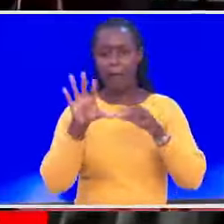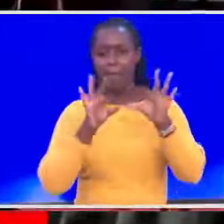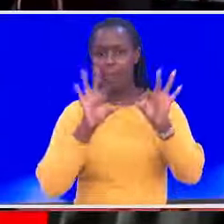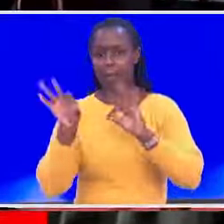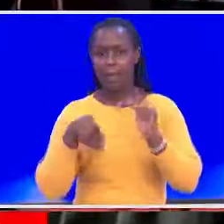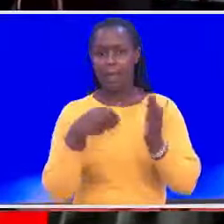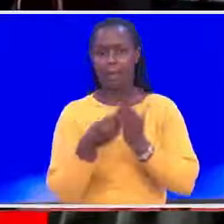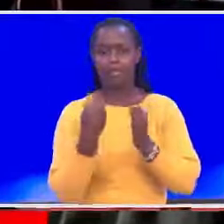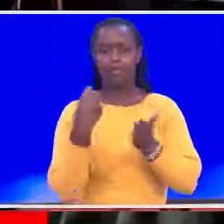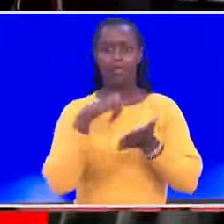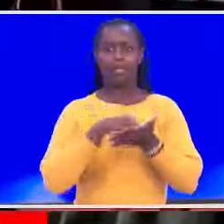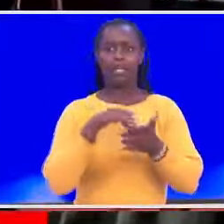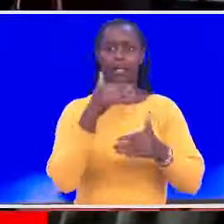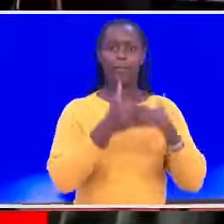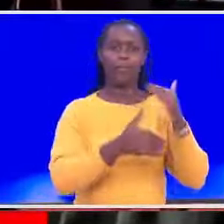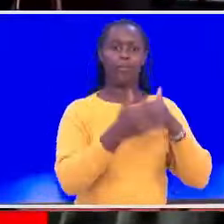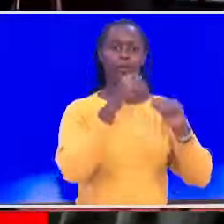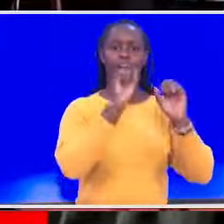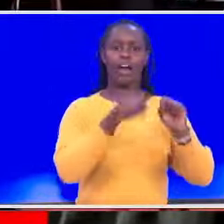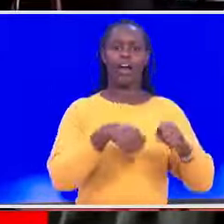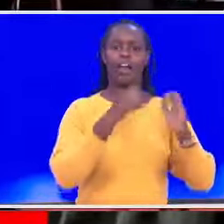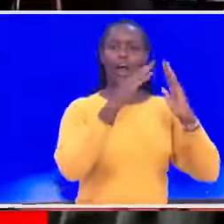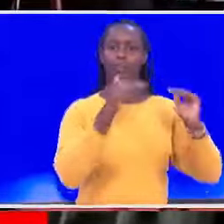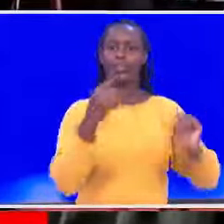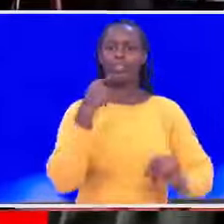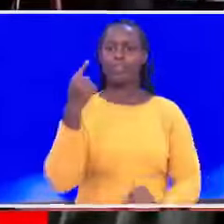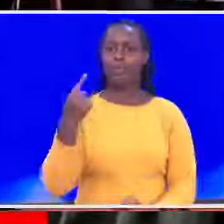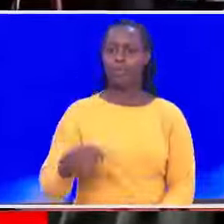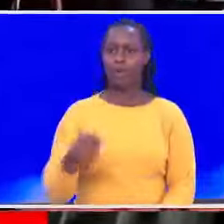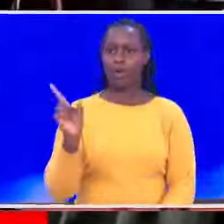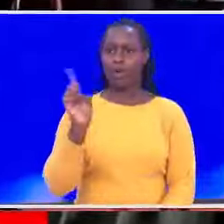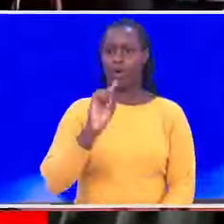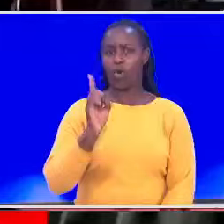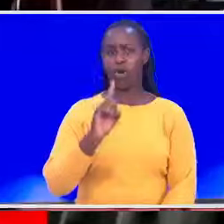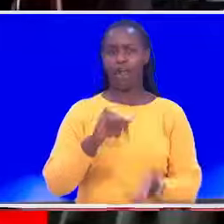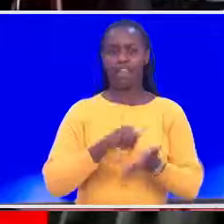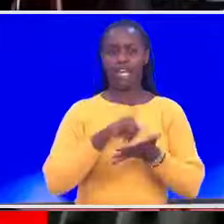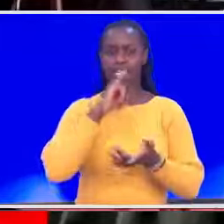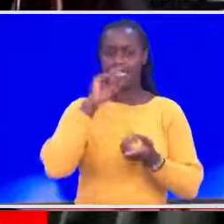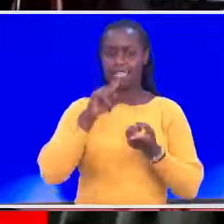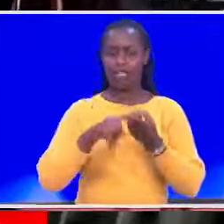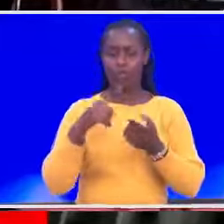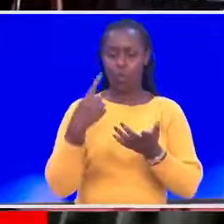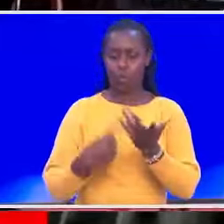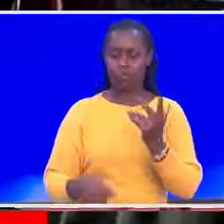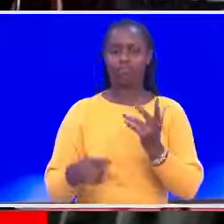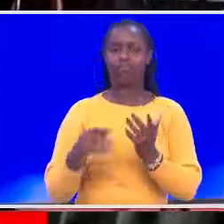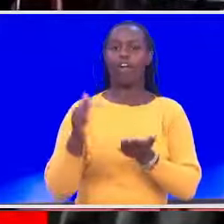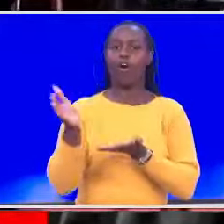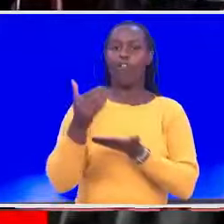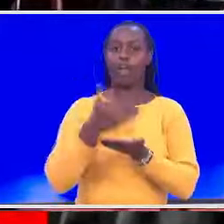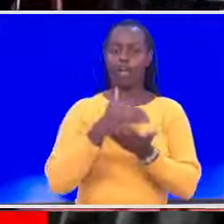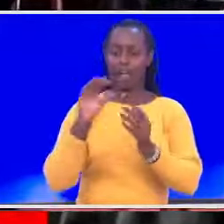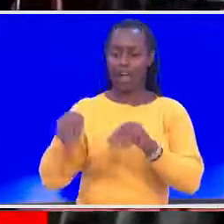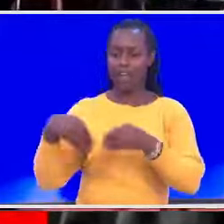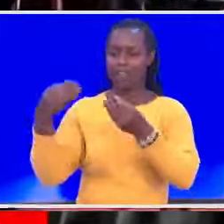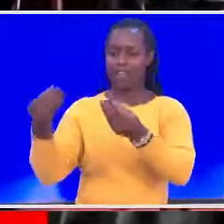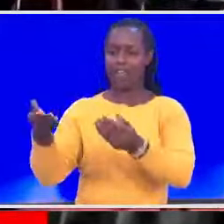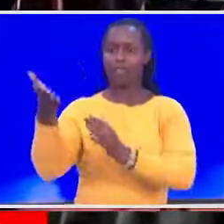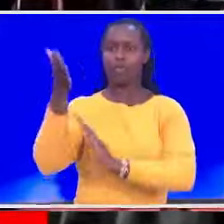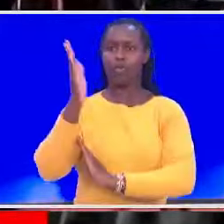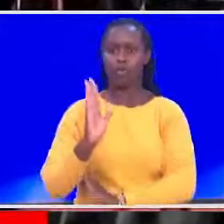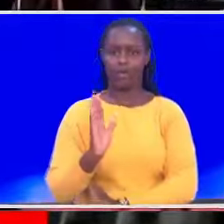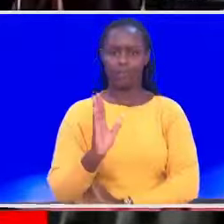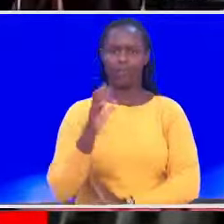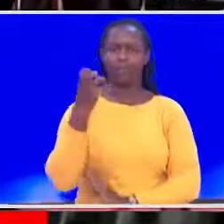nyumba mahali. But akasema hapana, hiyo ni sadaka nimepatia Mungu. And so,